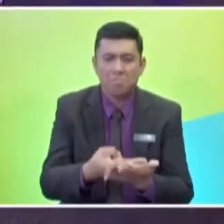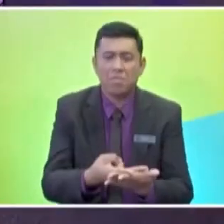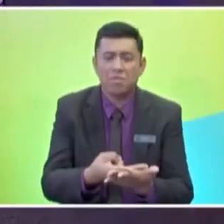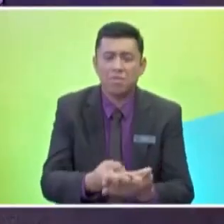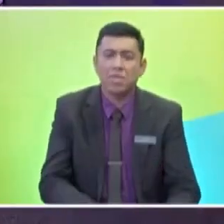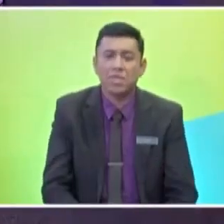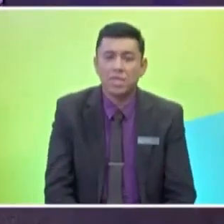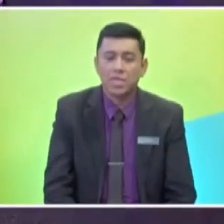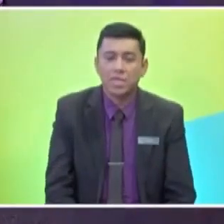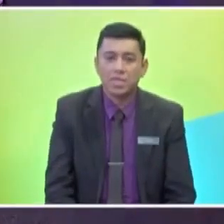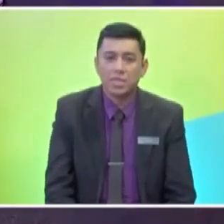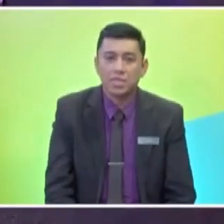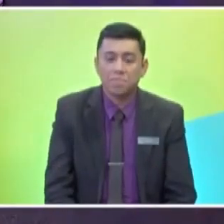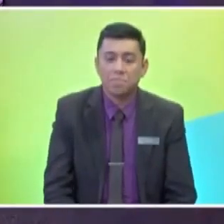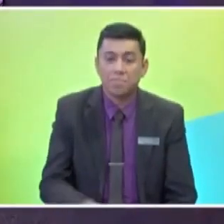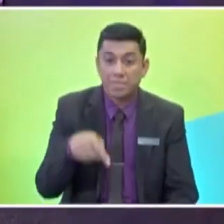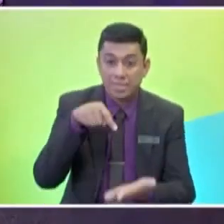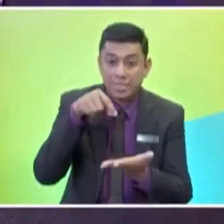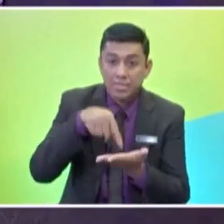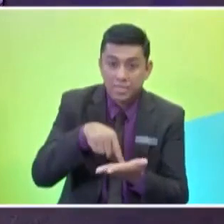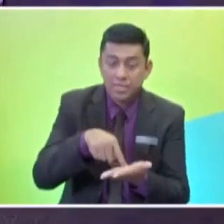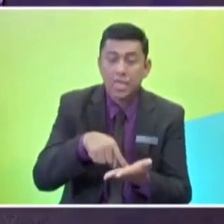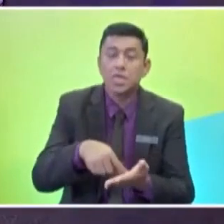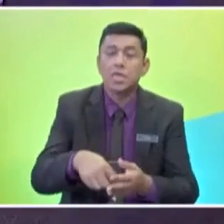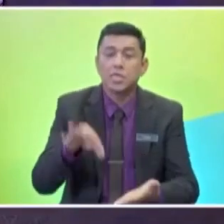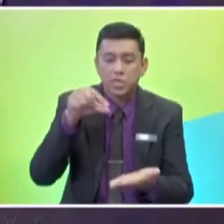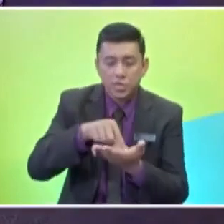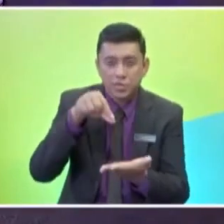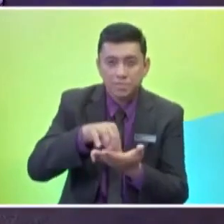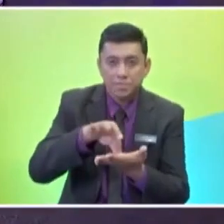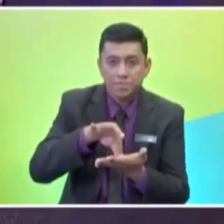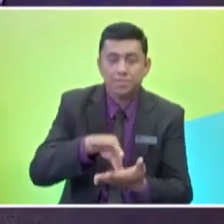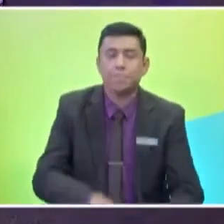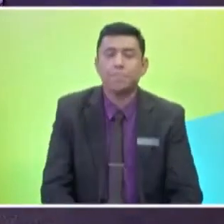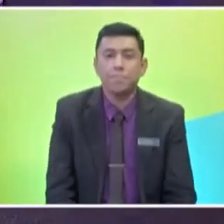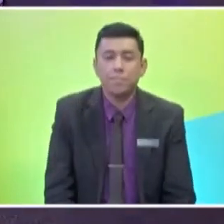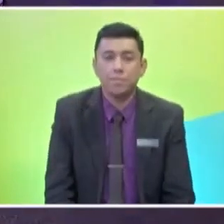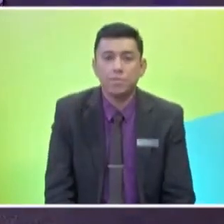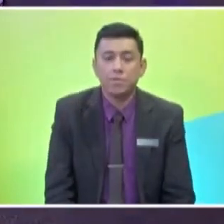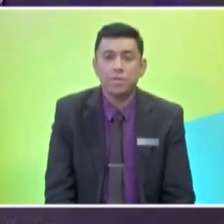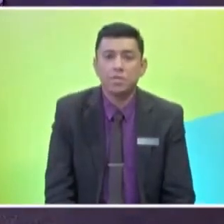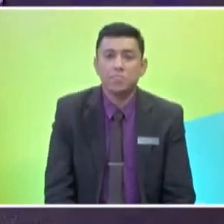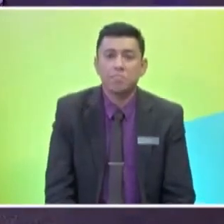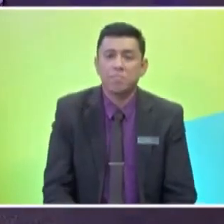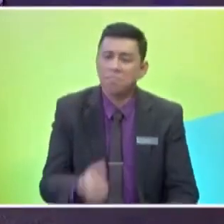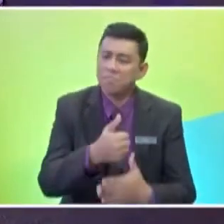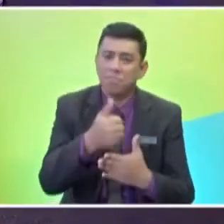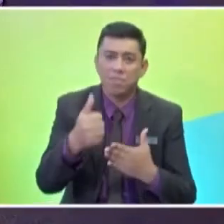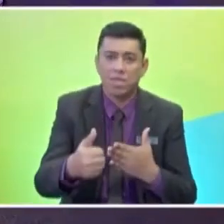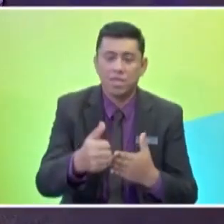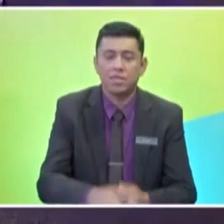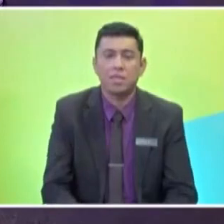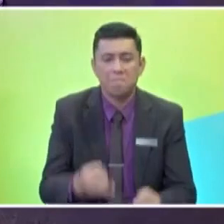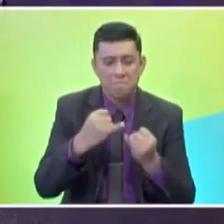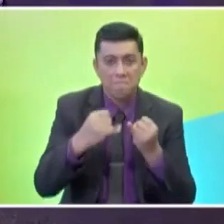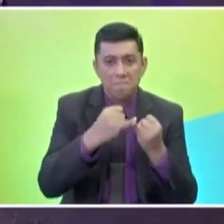chicken. Okay, so I will use this easel. Okay. Okay. And the last one. The last sound. The